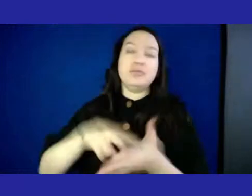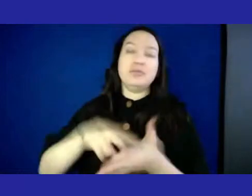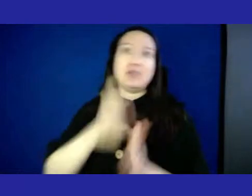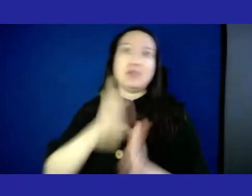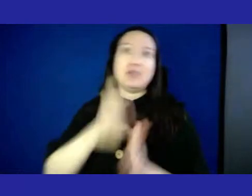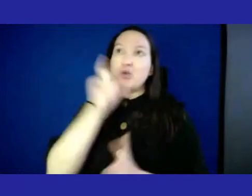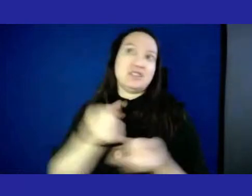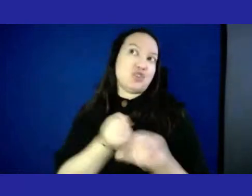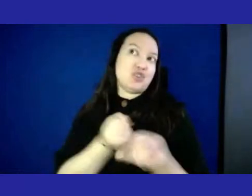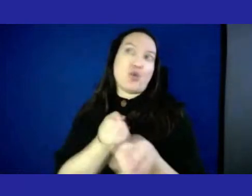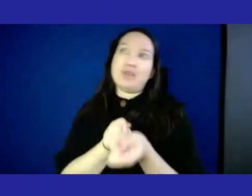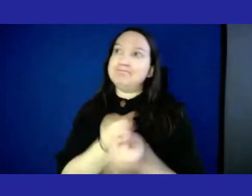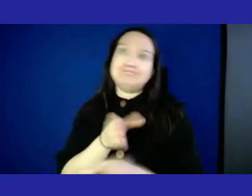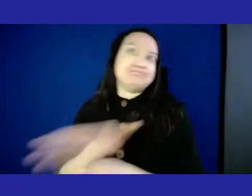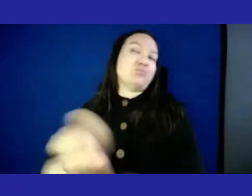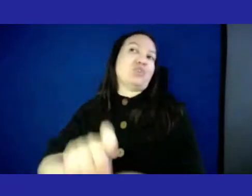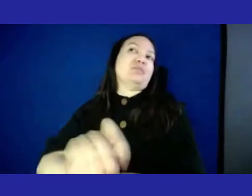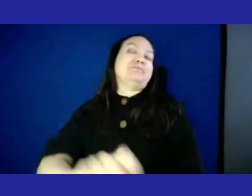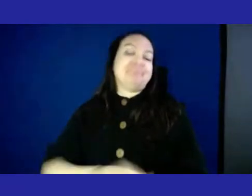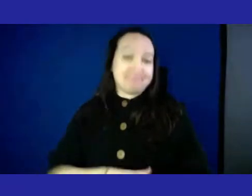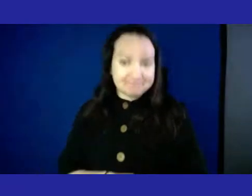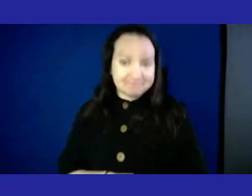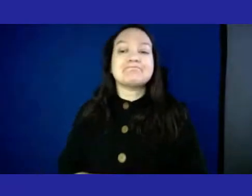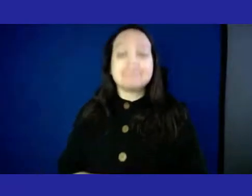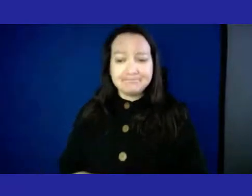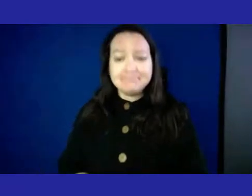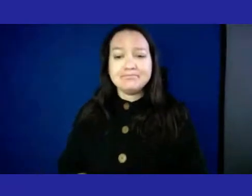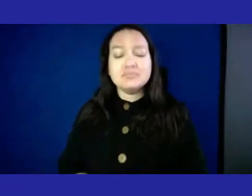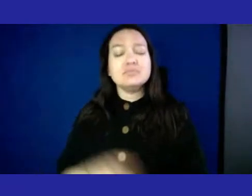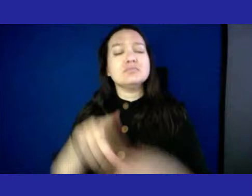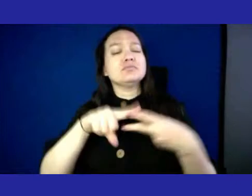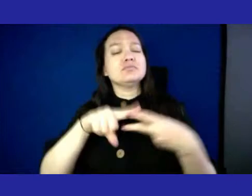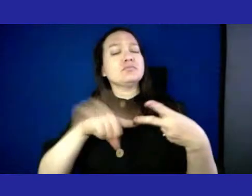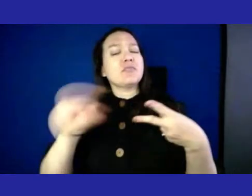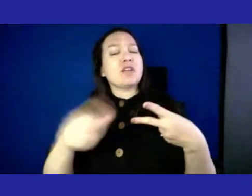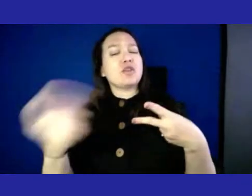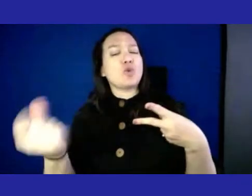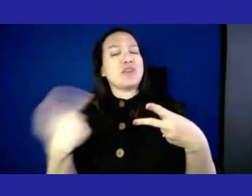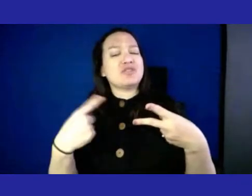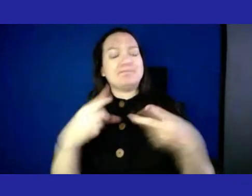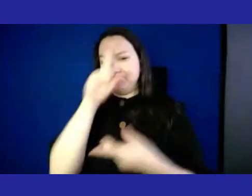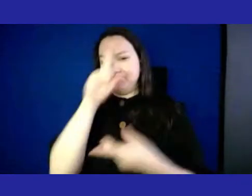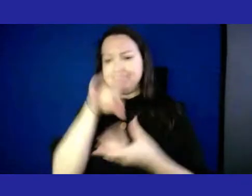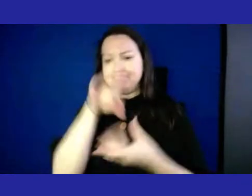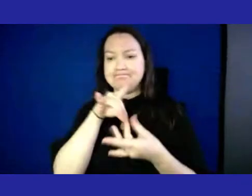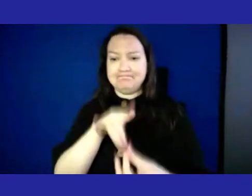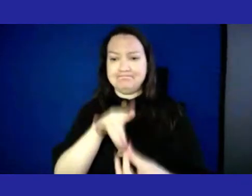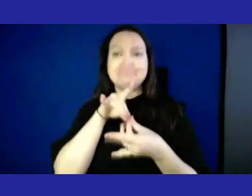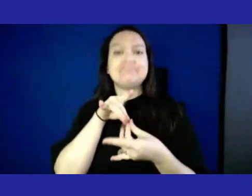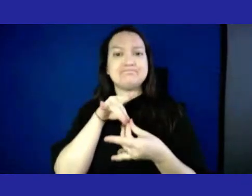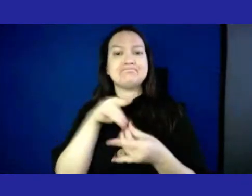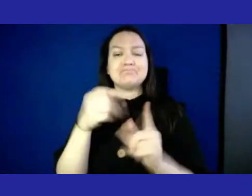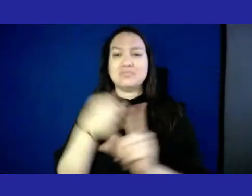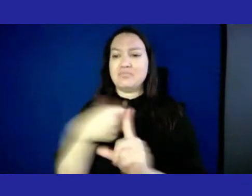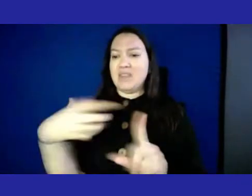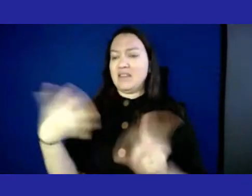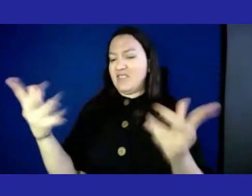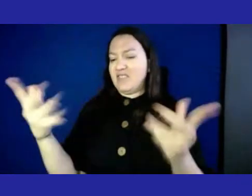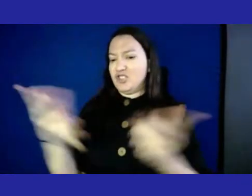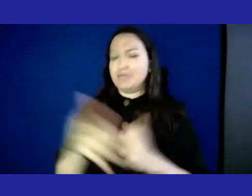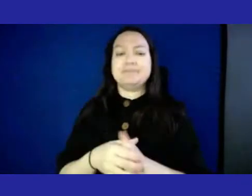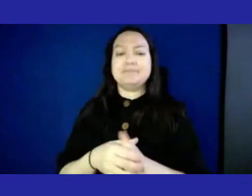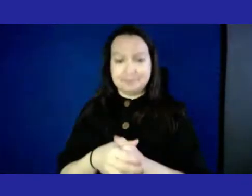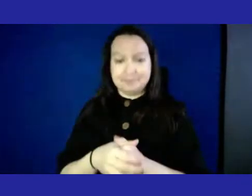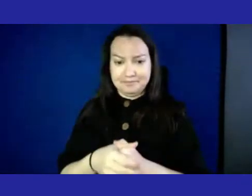support on that body of work at all. Her other question was related to, which I think, again, you've kind of expanded on some, but